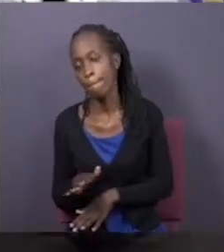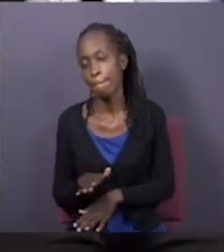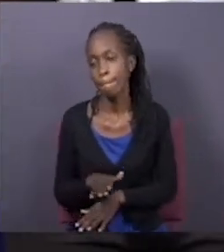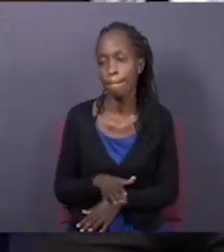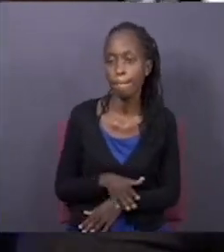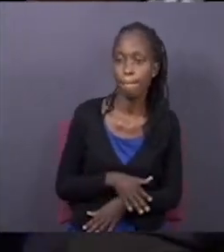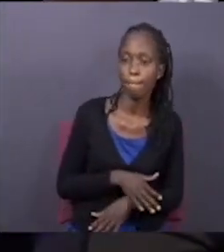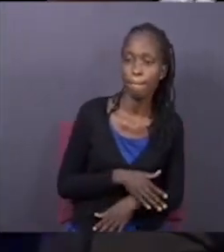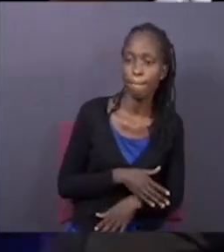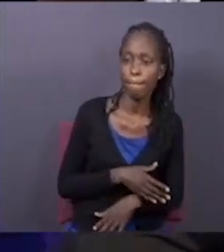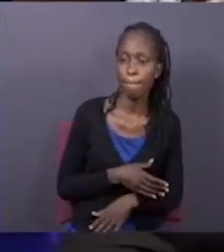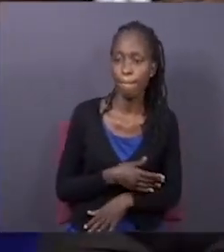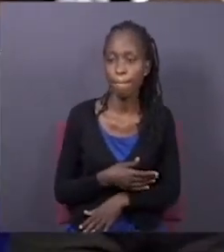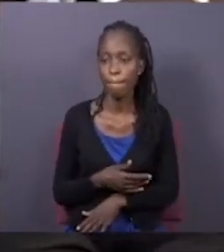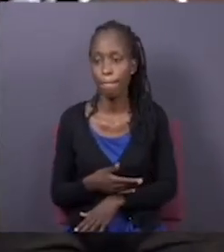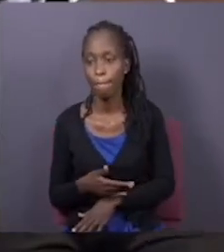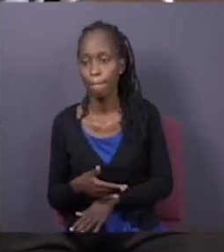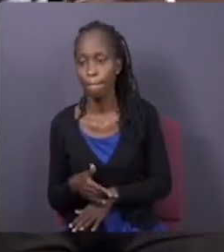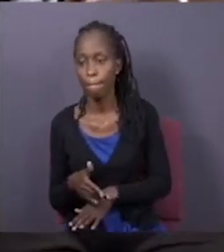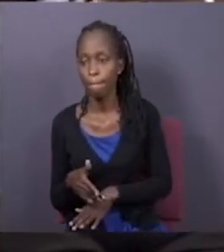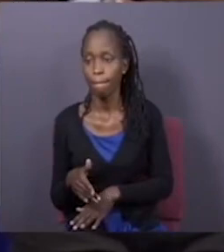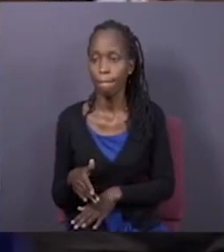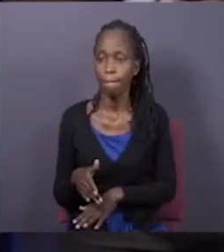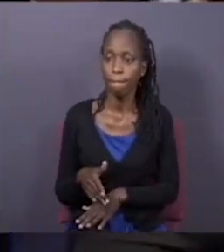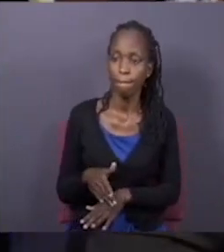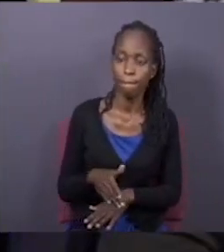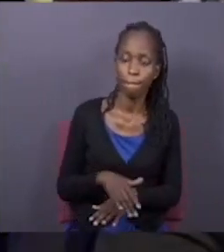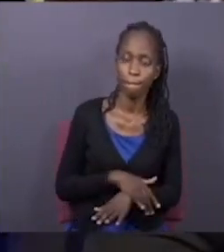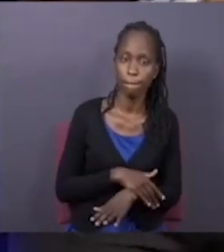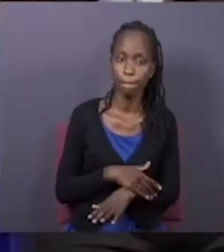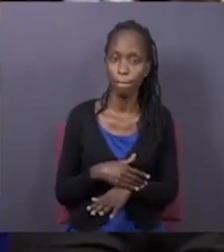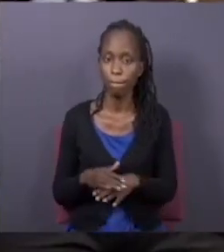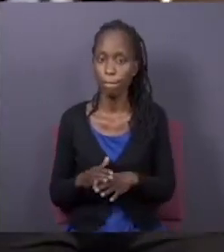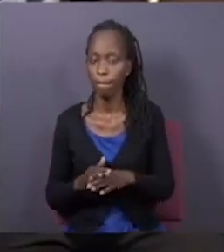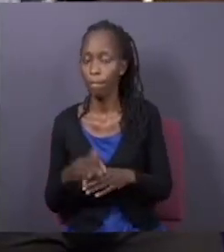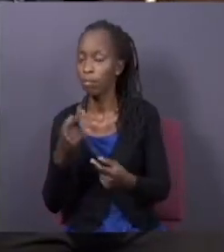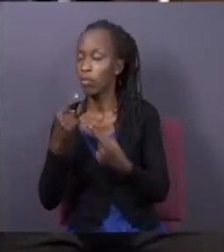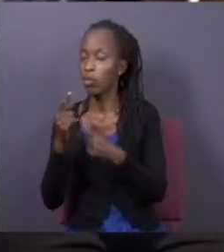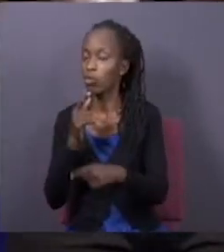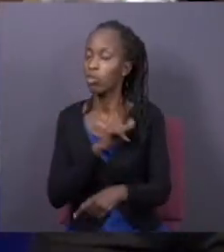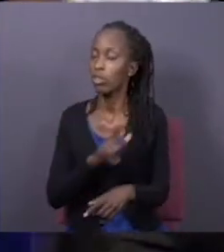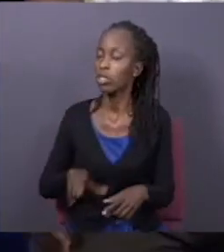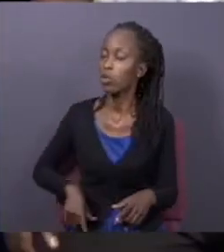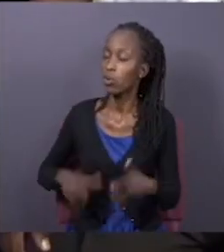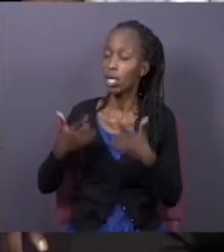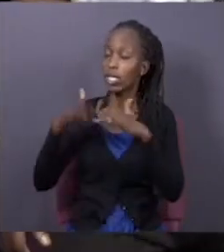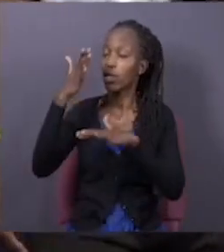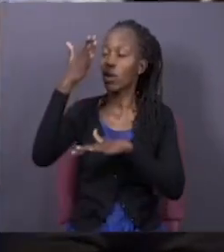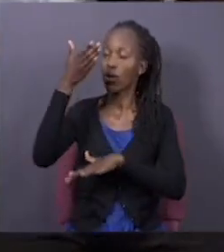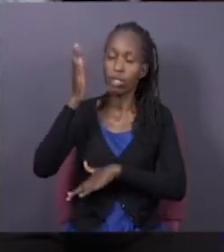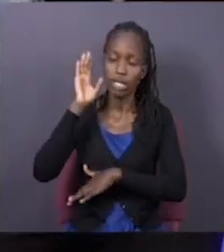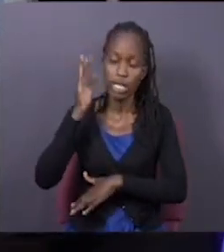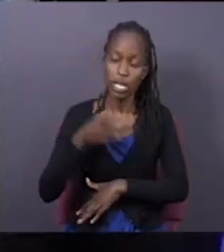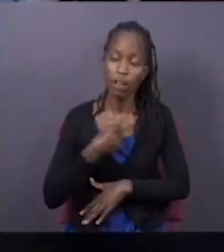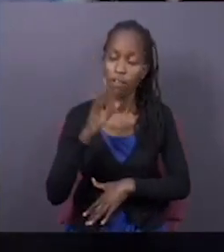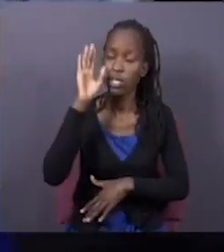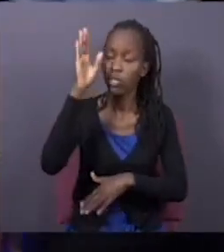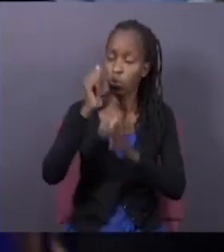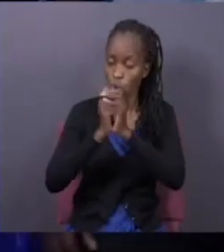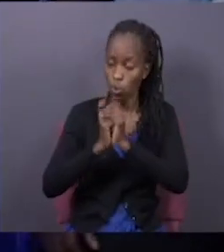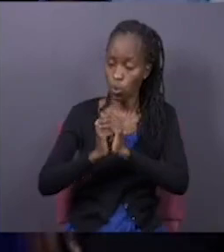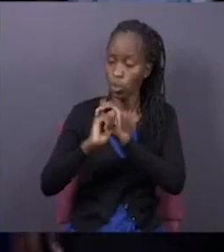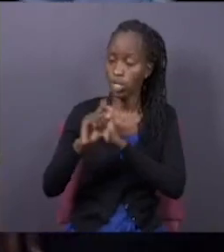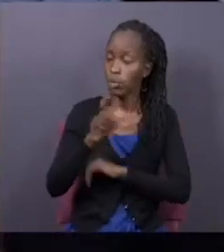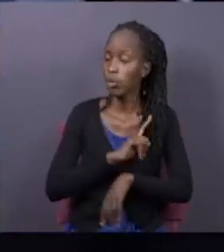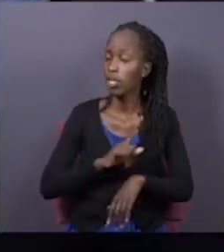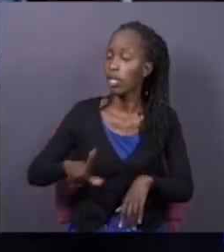Why don't you go ahead and just worship the Lord? Just go ahead, let him hear your voice. Worship him, just worship him. He